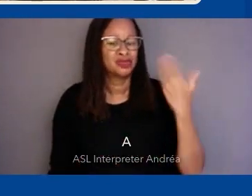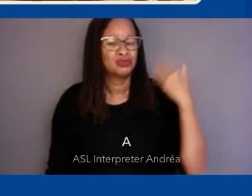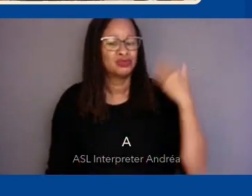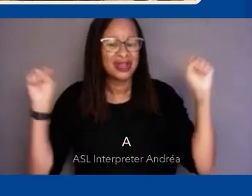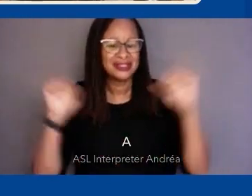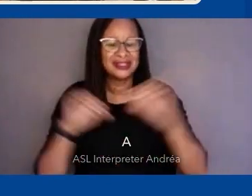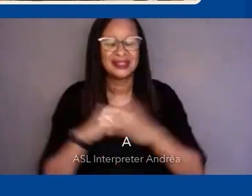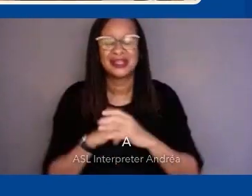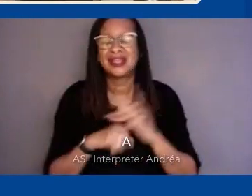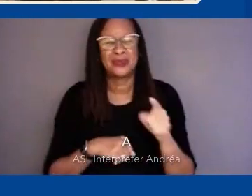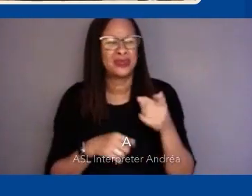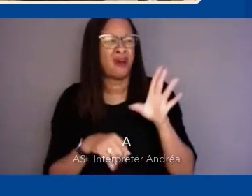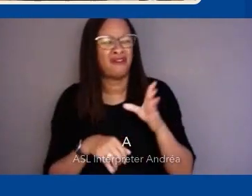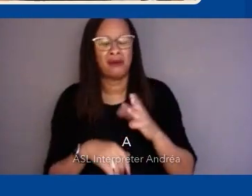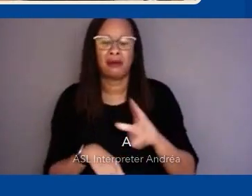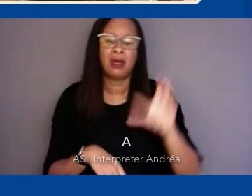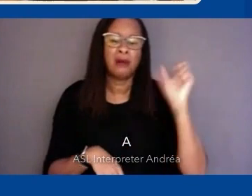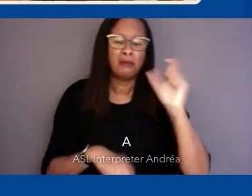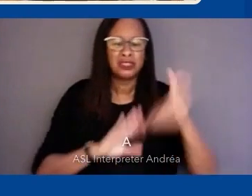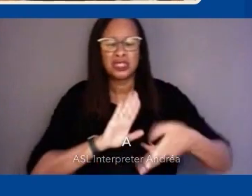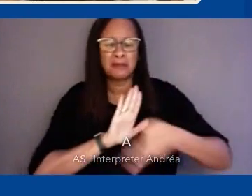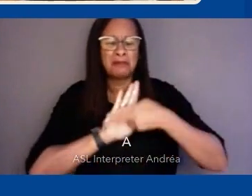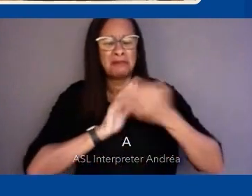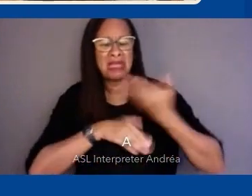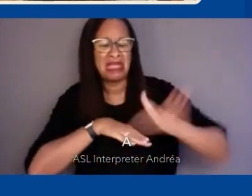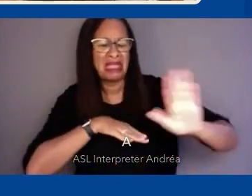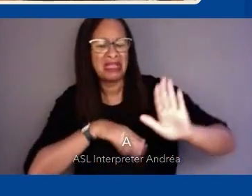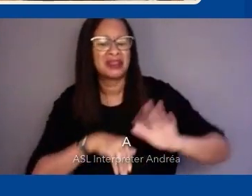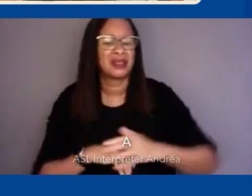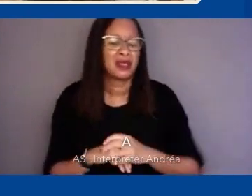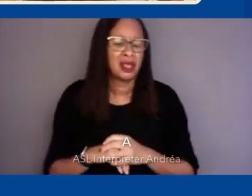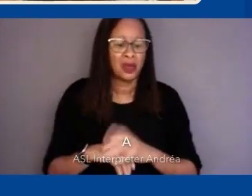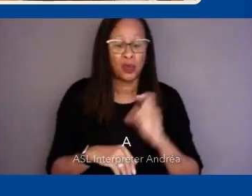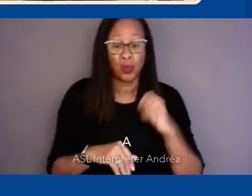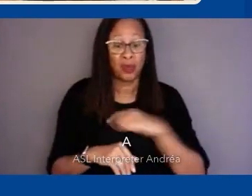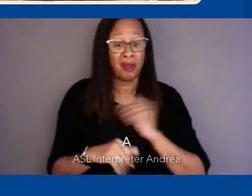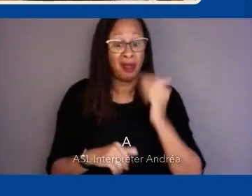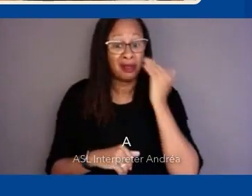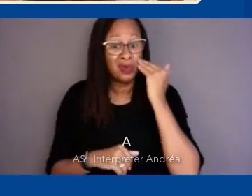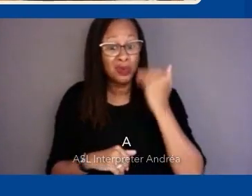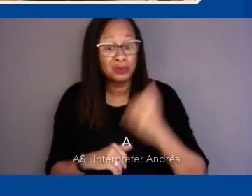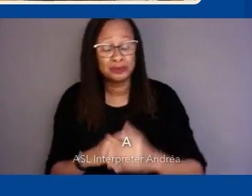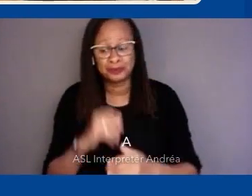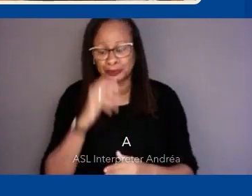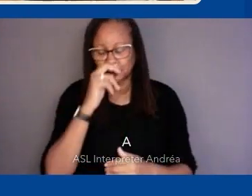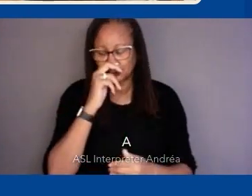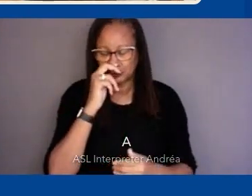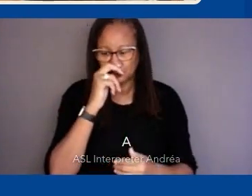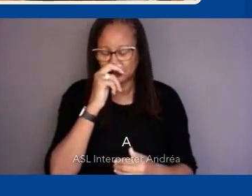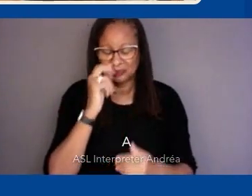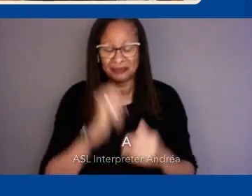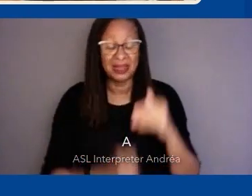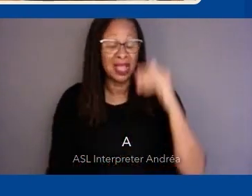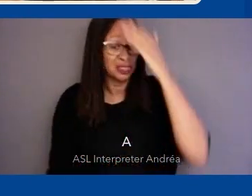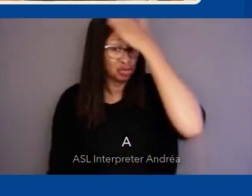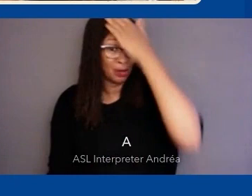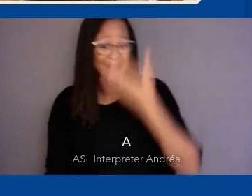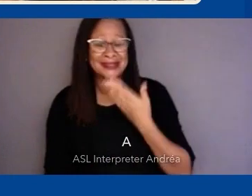ban. But we all knew that Trump is a bad